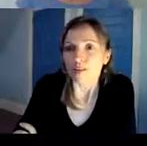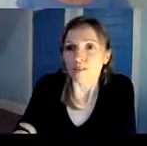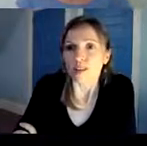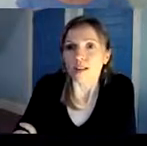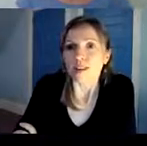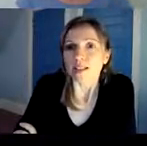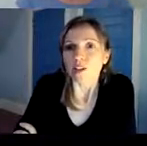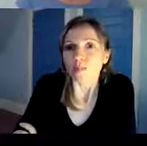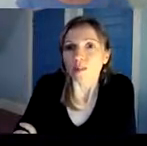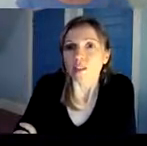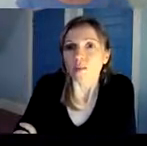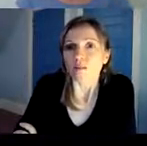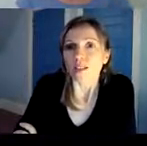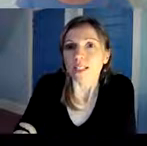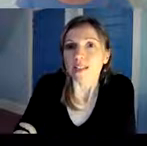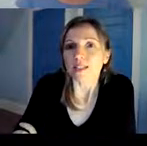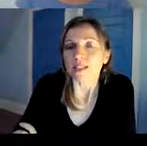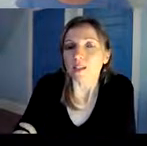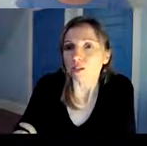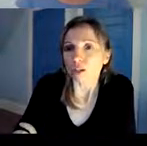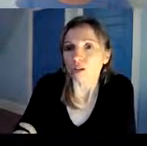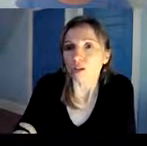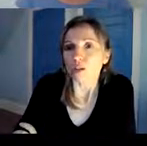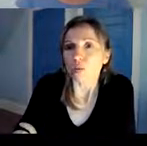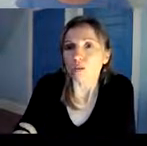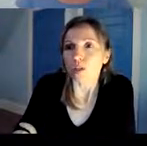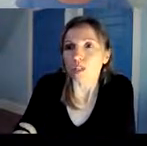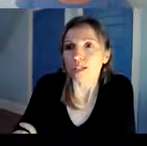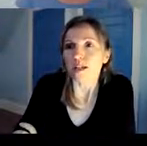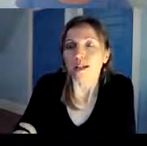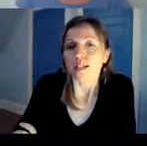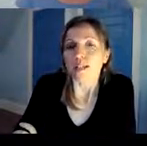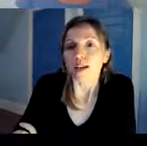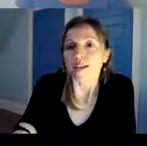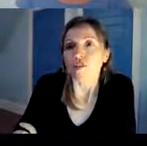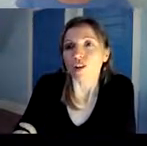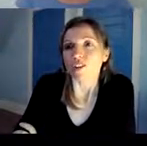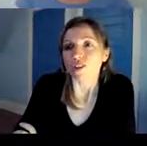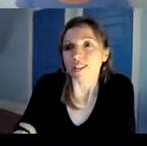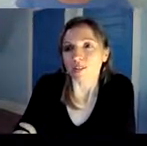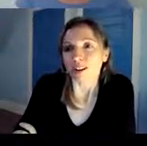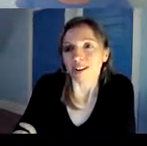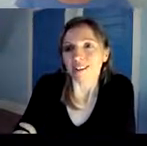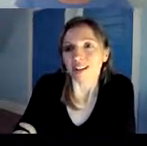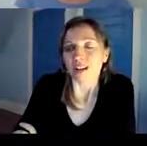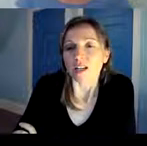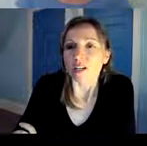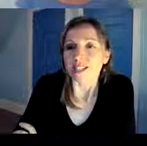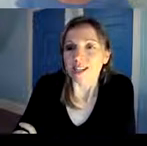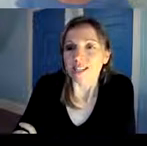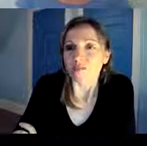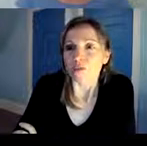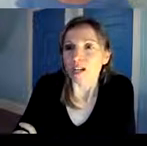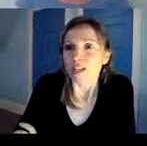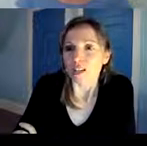caterpillar. That's a caterpillar that's been released in Ontario since 2014 to manage dog-strangling vine. And it